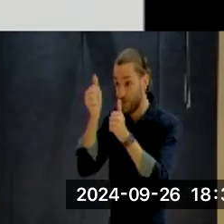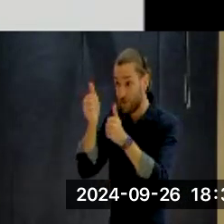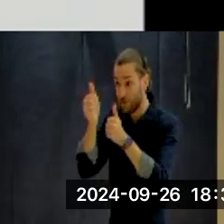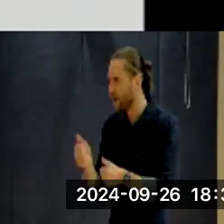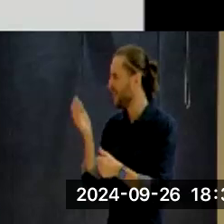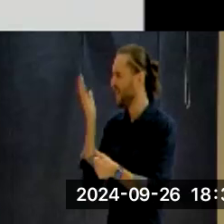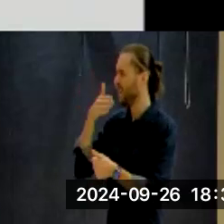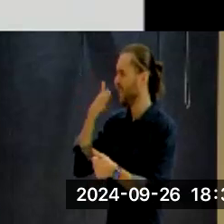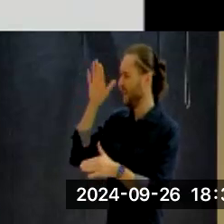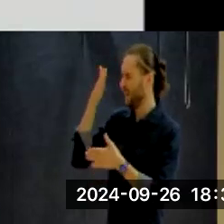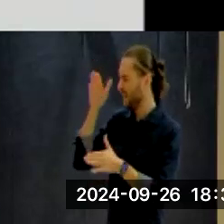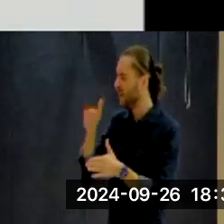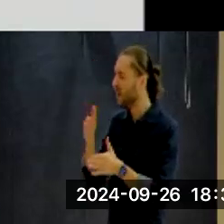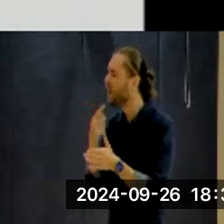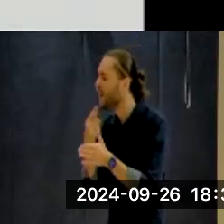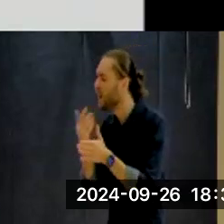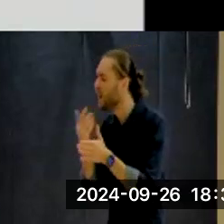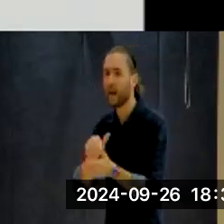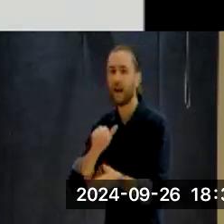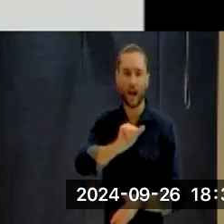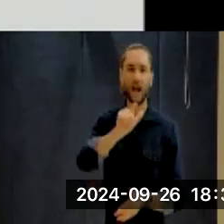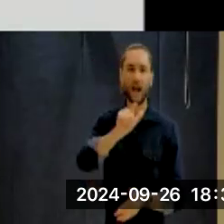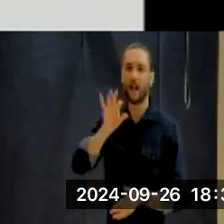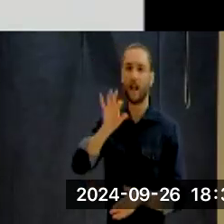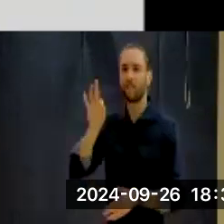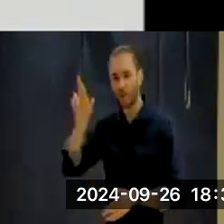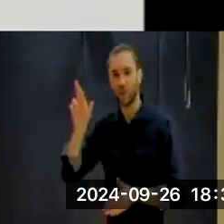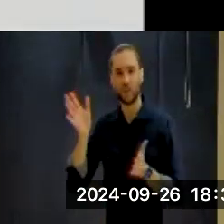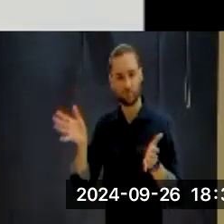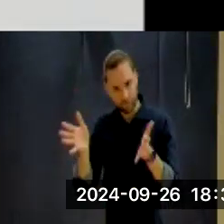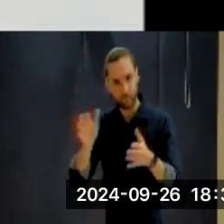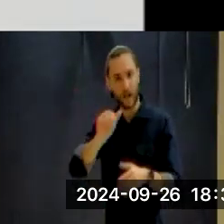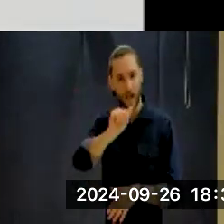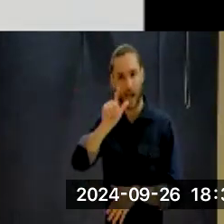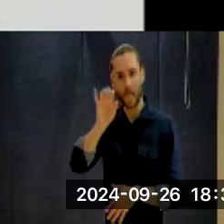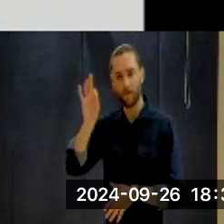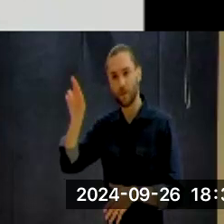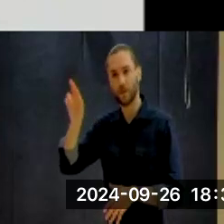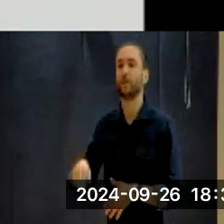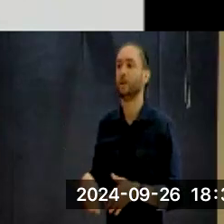understand, ask them to repeat them, or if there's multiple sections of what happens.